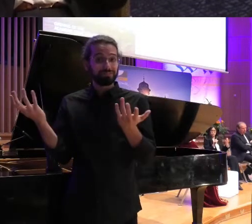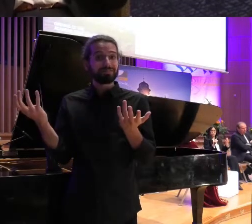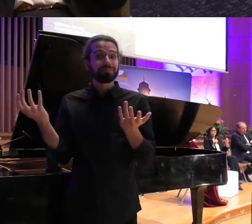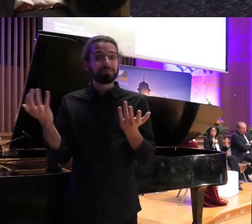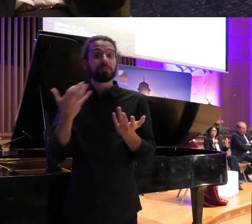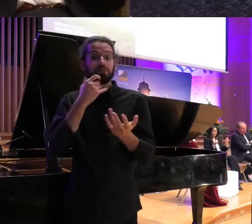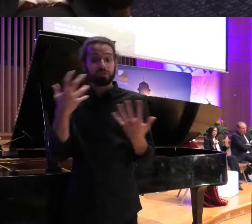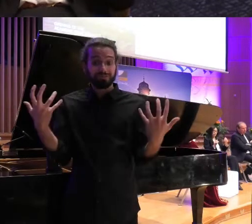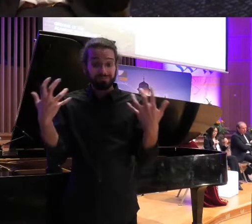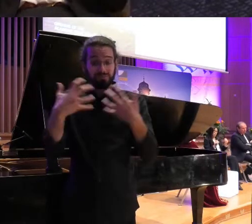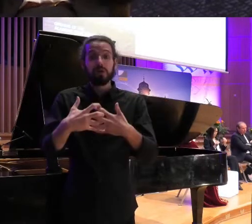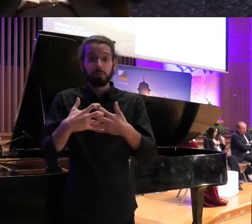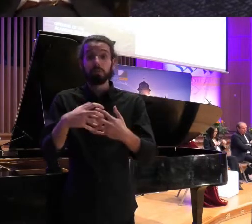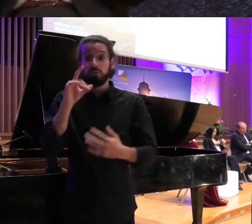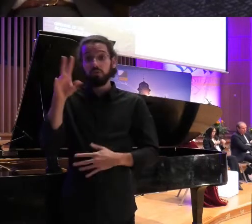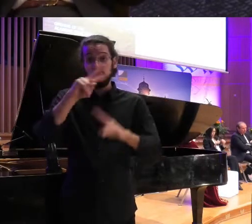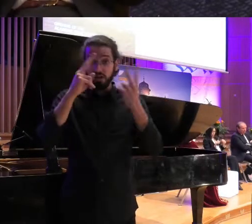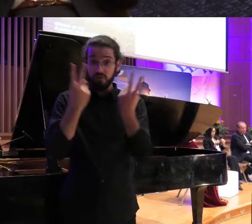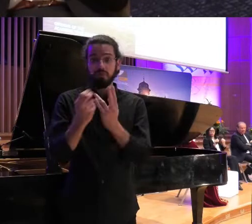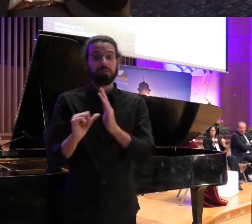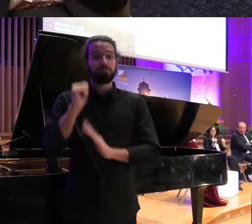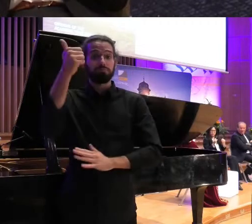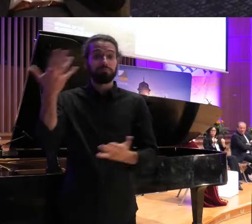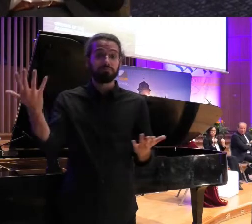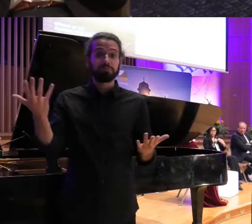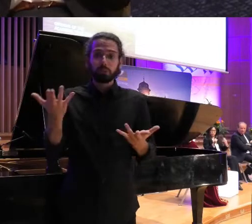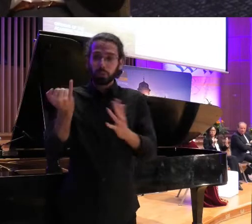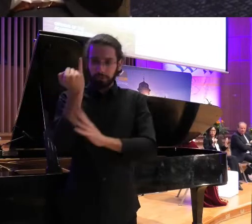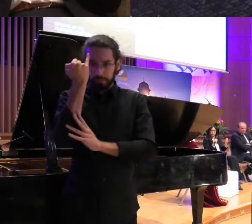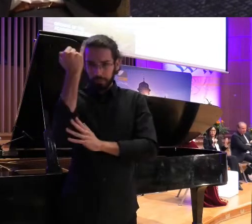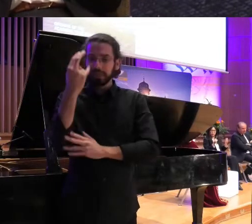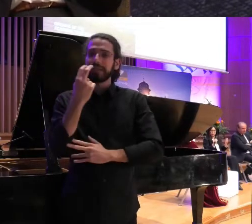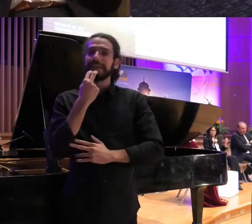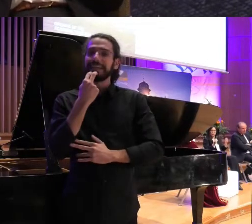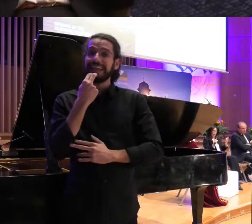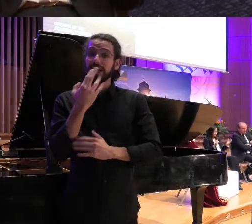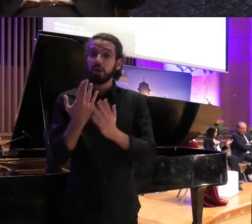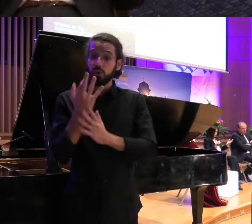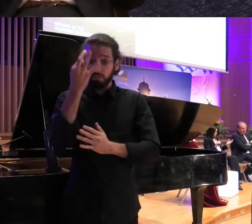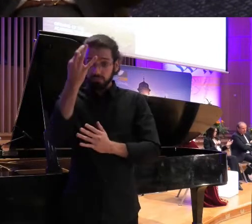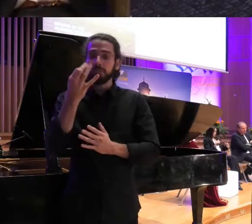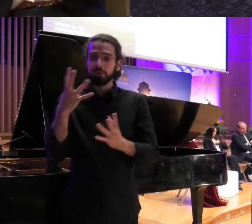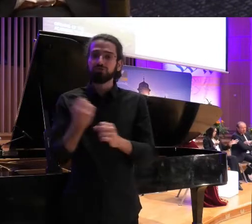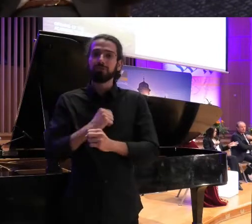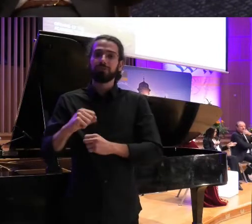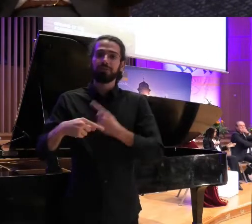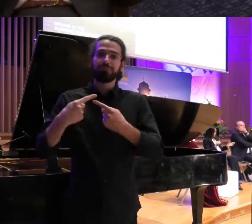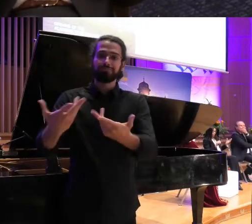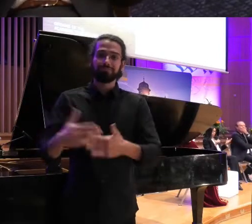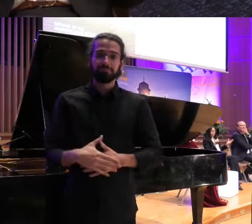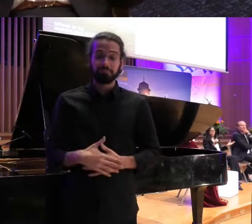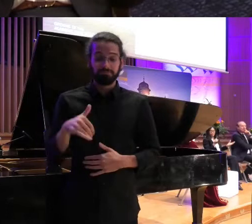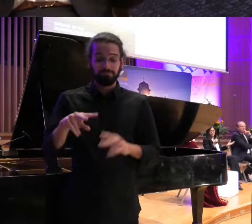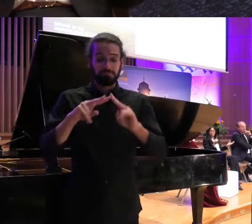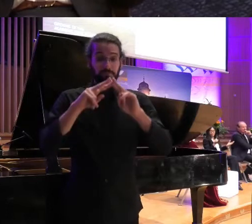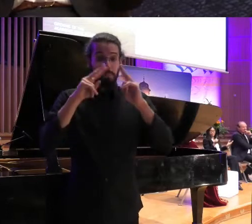contribution to the world, because only innovation will not help us move forward. Actually, in this world, we have